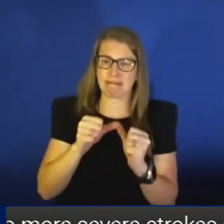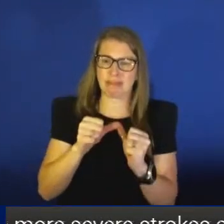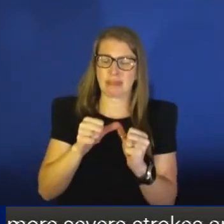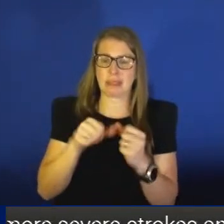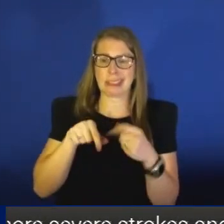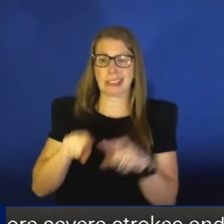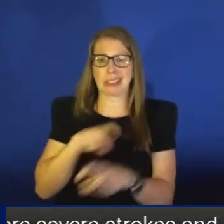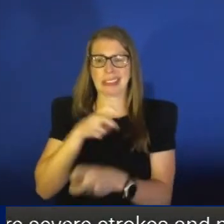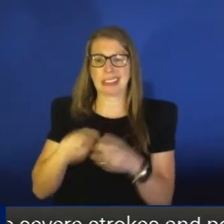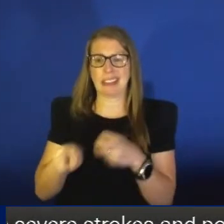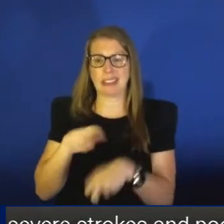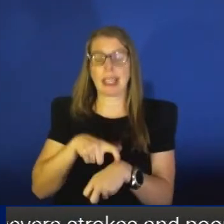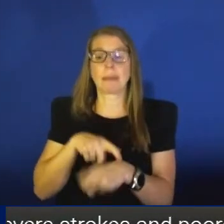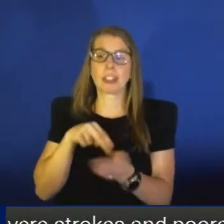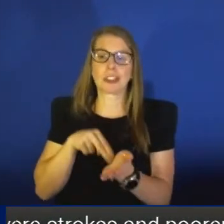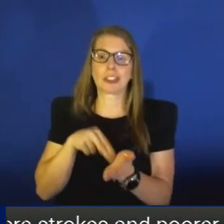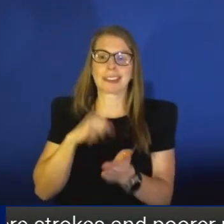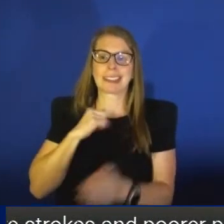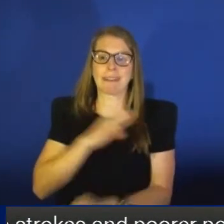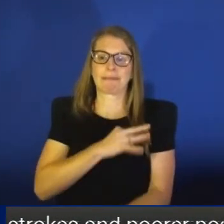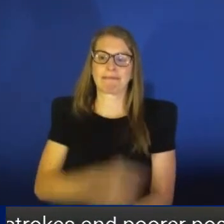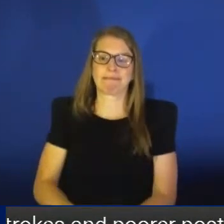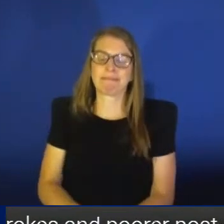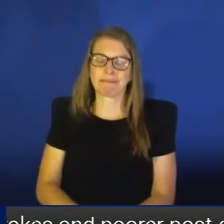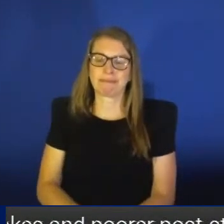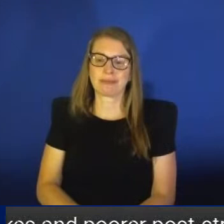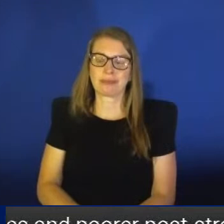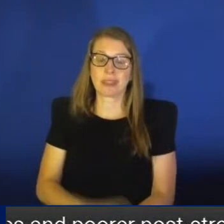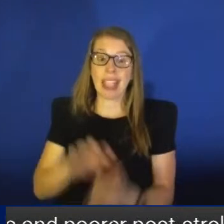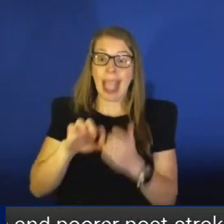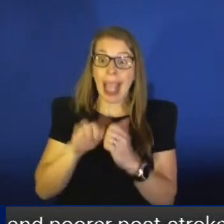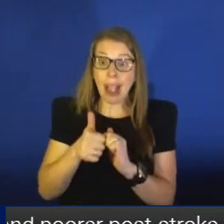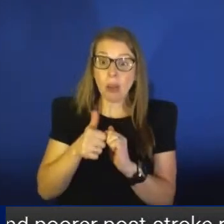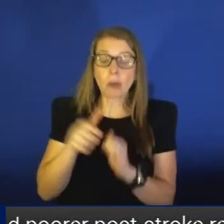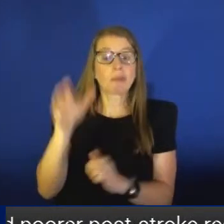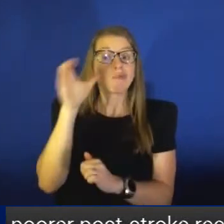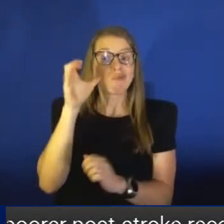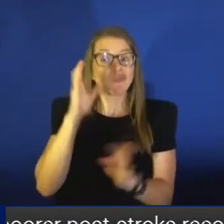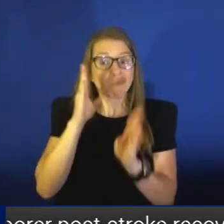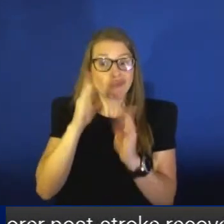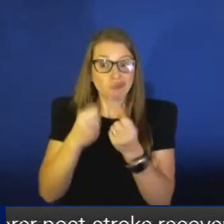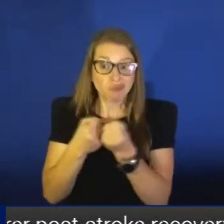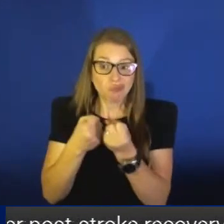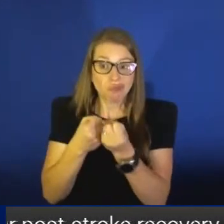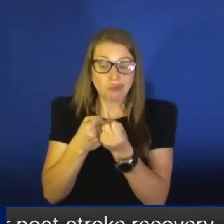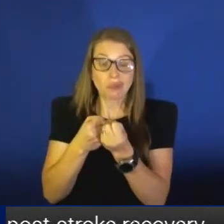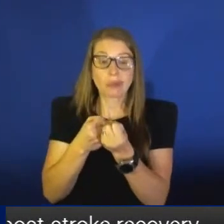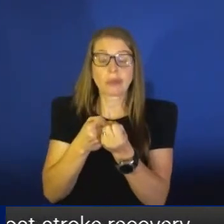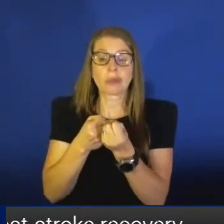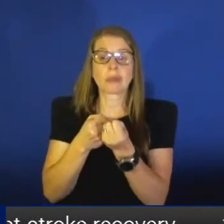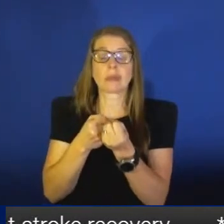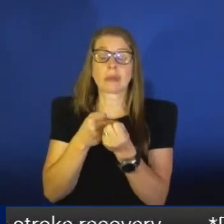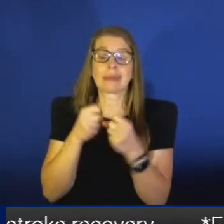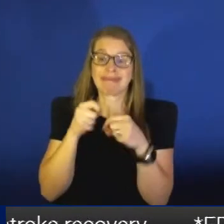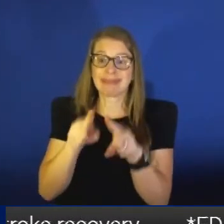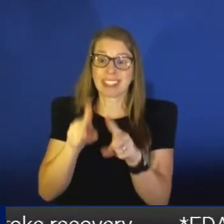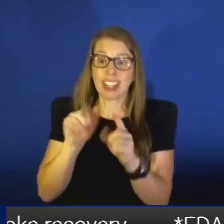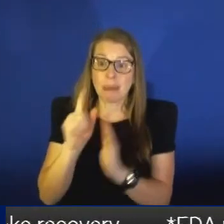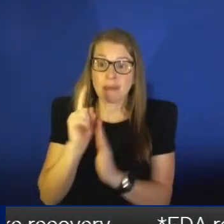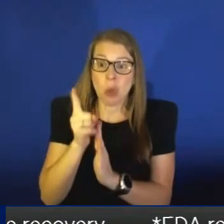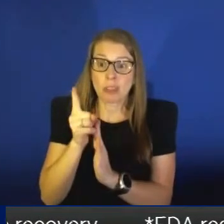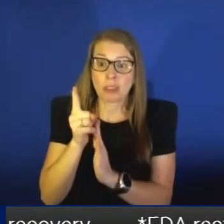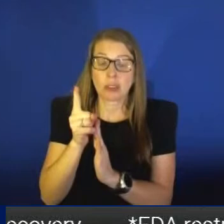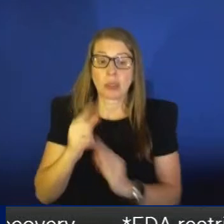staff brings that. And they bring that through listening and being there in the moment. And that's a